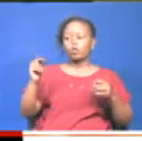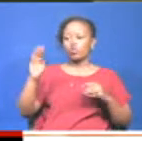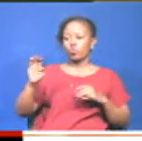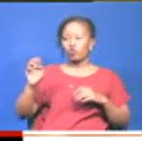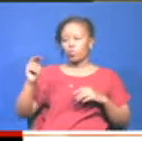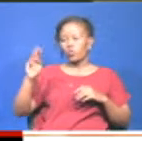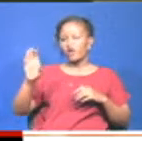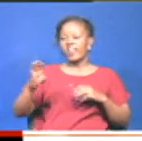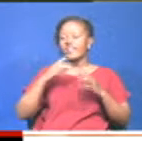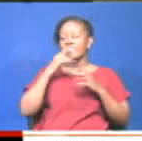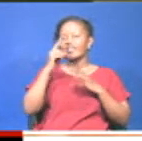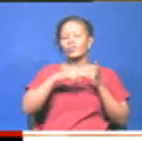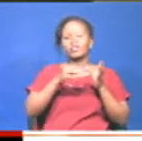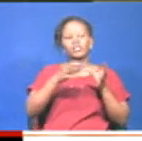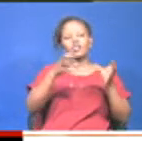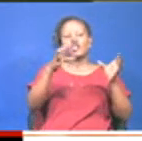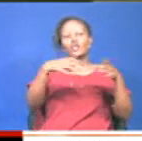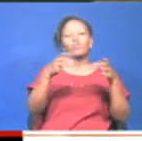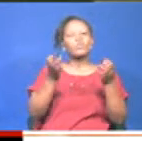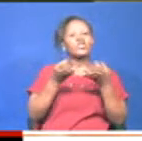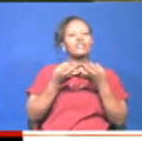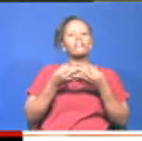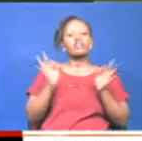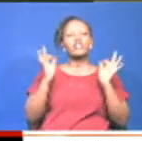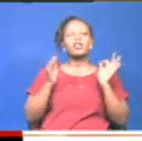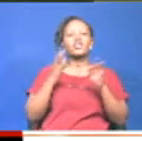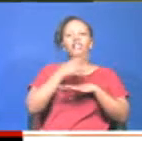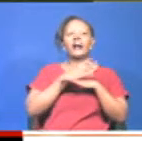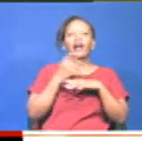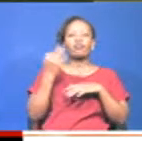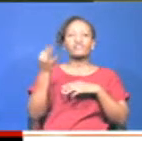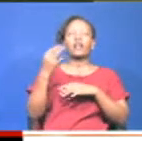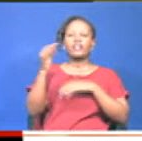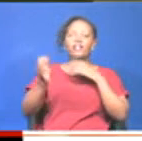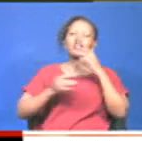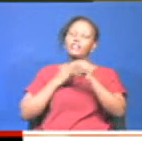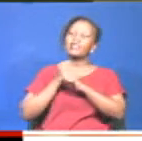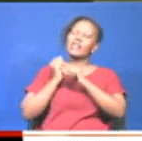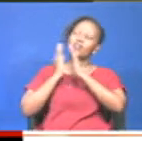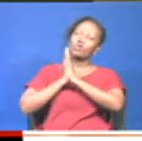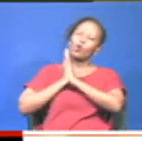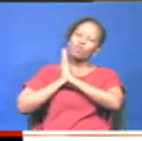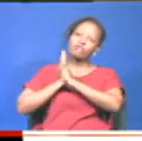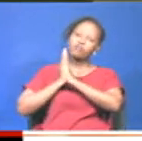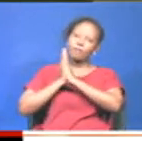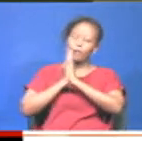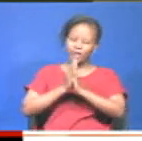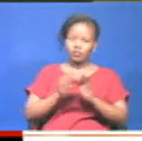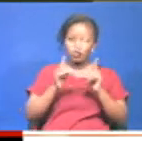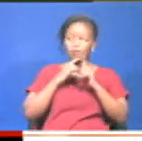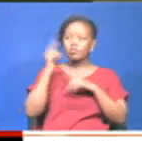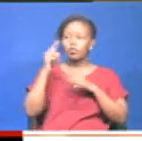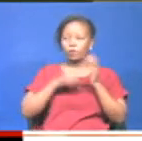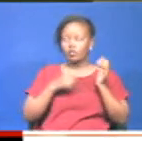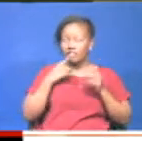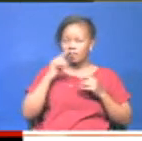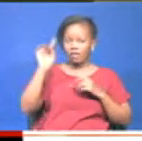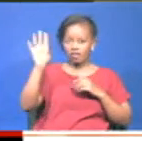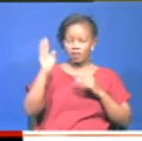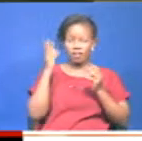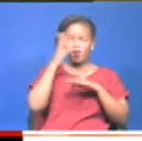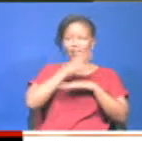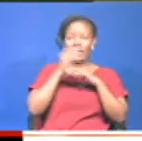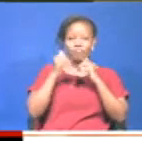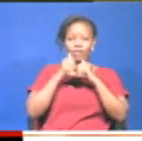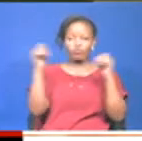community was freed from the oath after 3 years of prayer, Nene claiming the oath was taken after the fallout between the first president of Kenya,